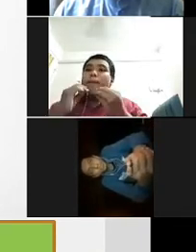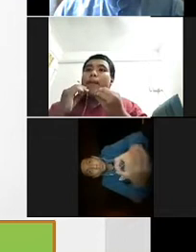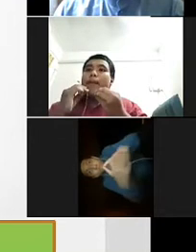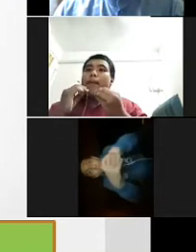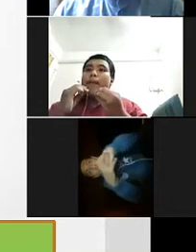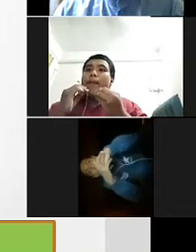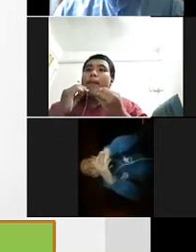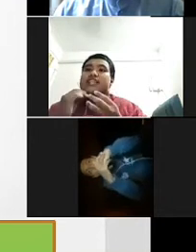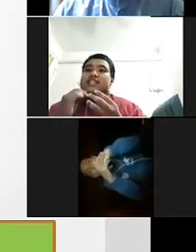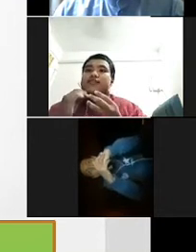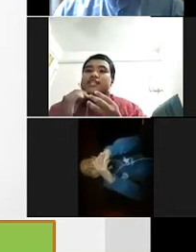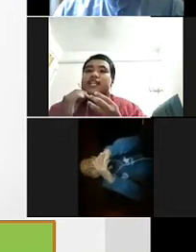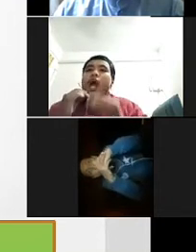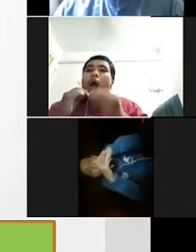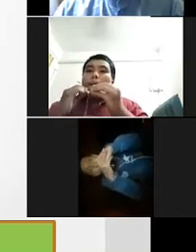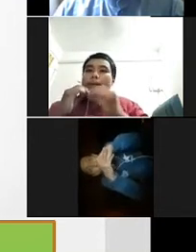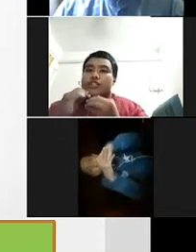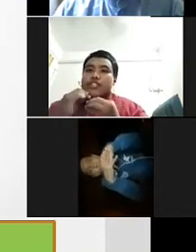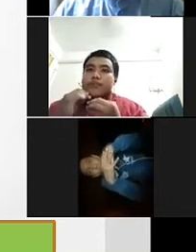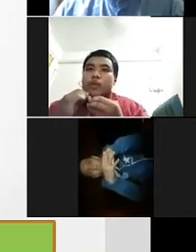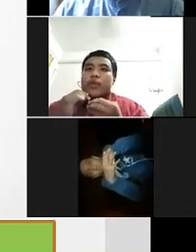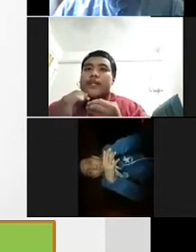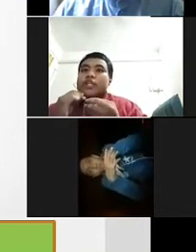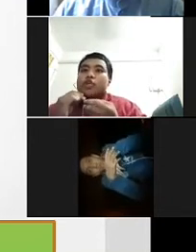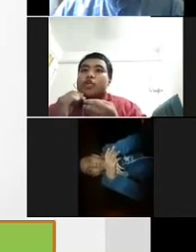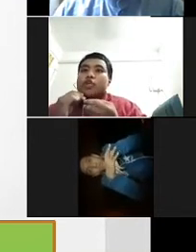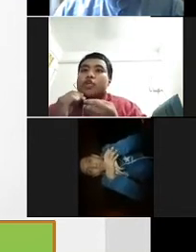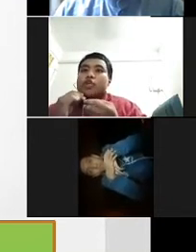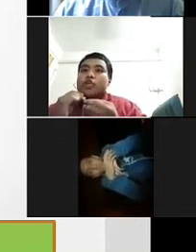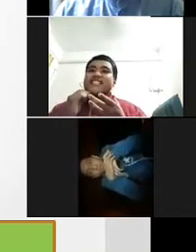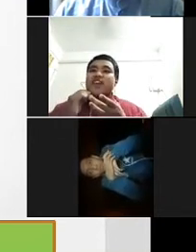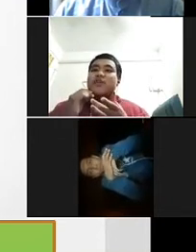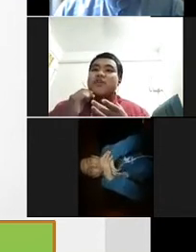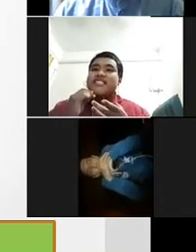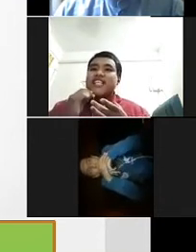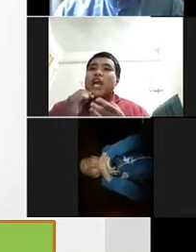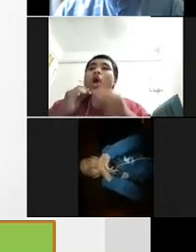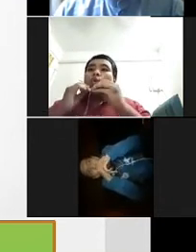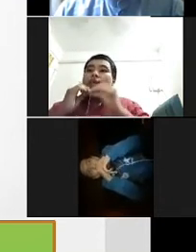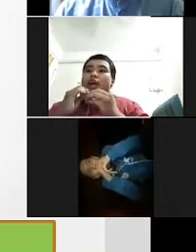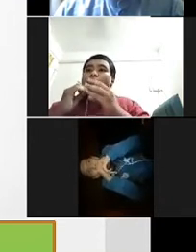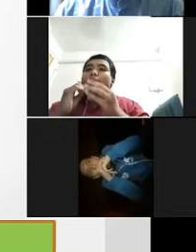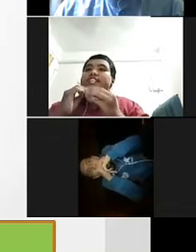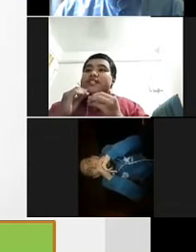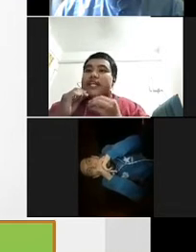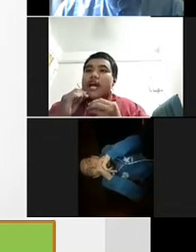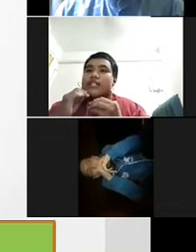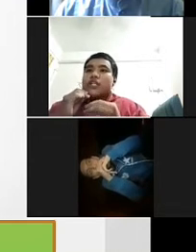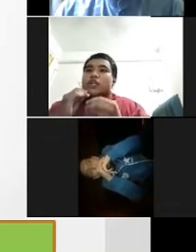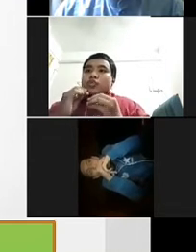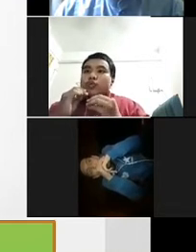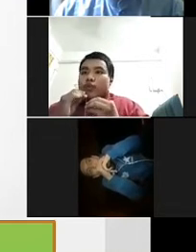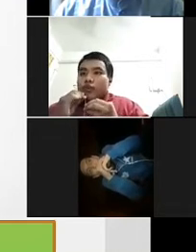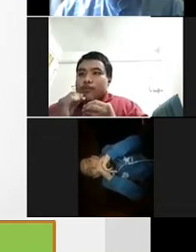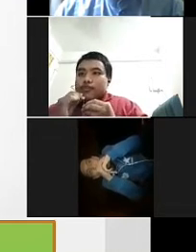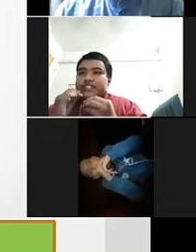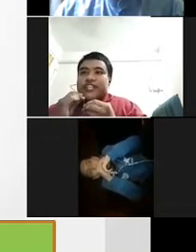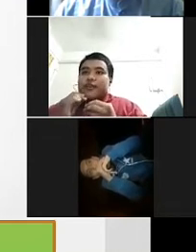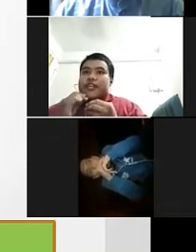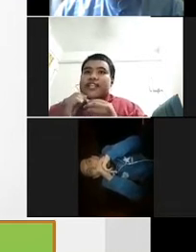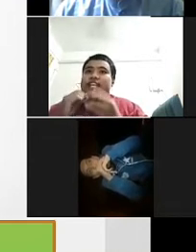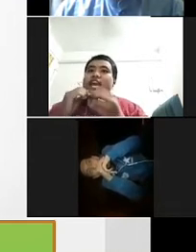the maximum productivity possible with the use of modern technology without much regard for